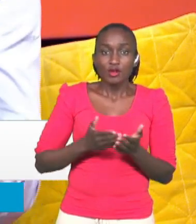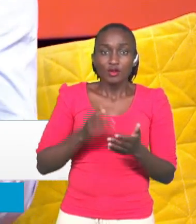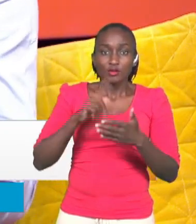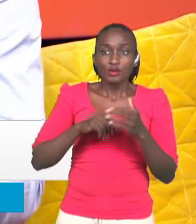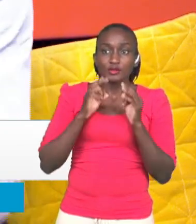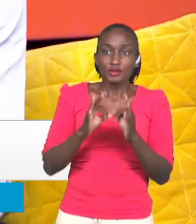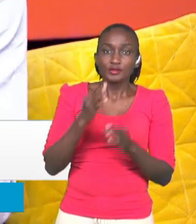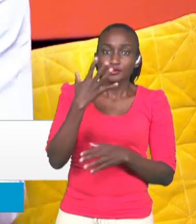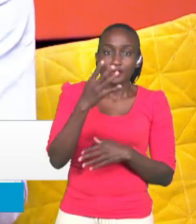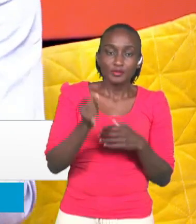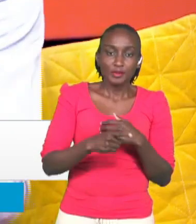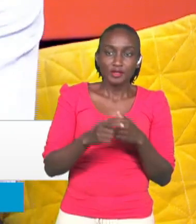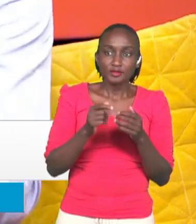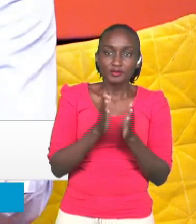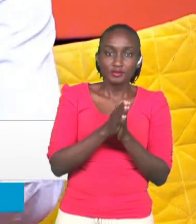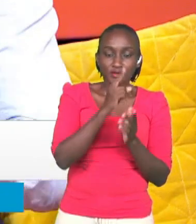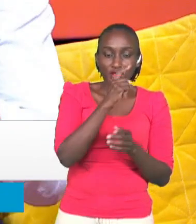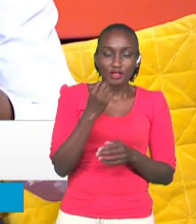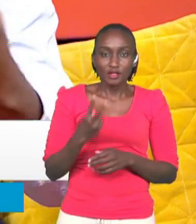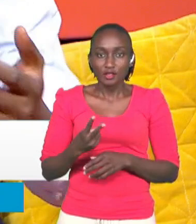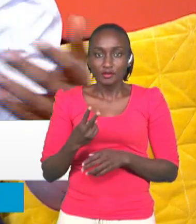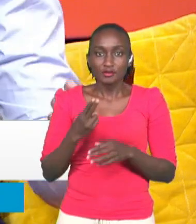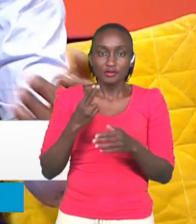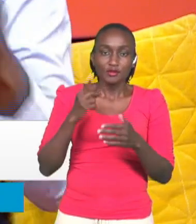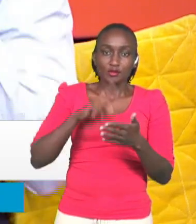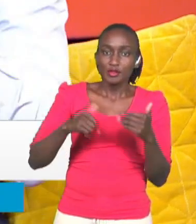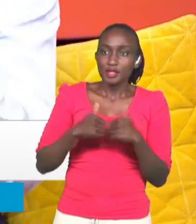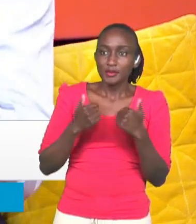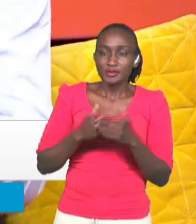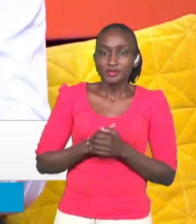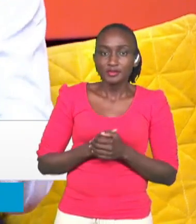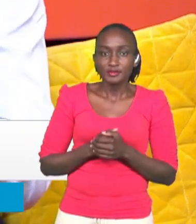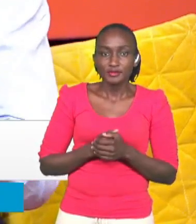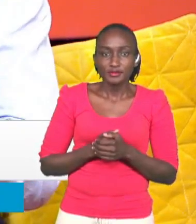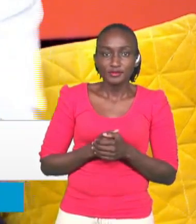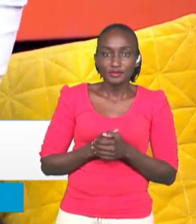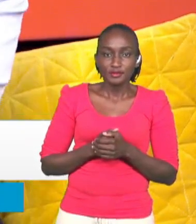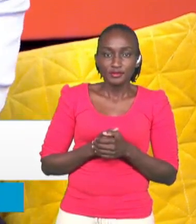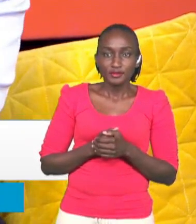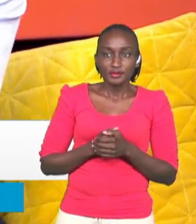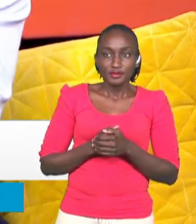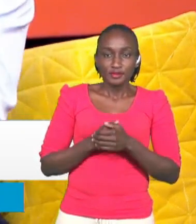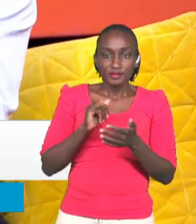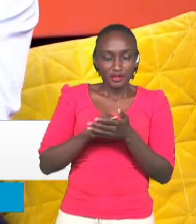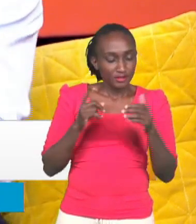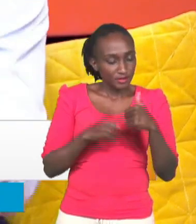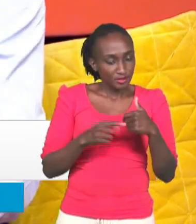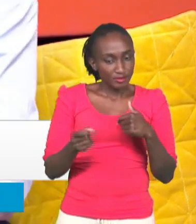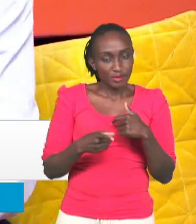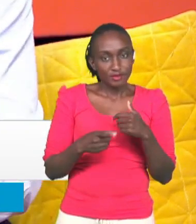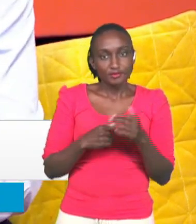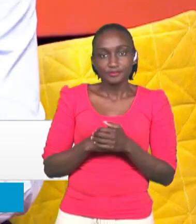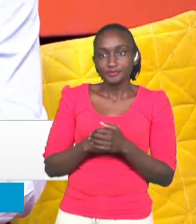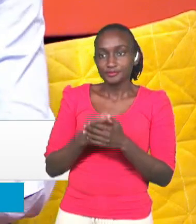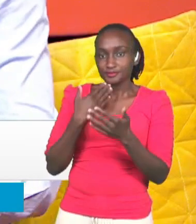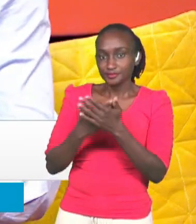if 5 months and a half? You know, it's just 5 months and a half. Yeah, goodness, yeah, it's 6 months. Eh? It's 6 months. It's 6 months. All right. Thank you